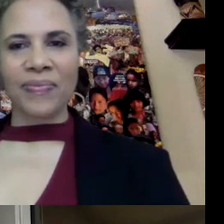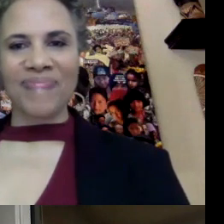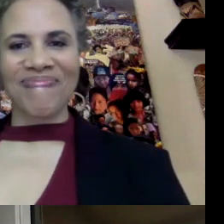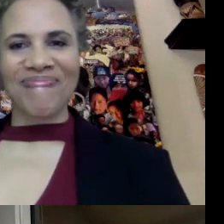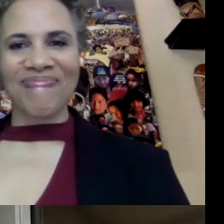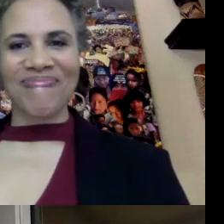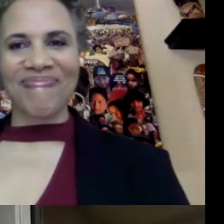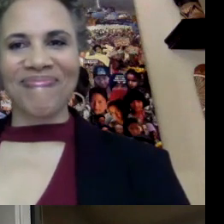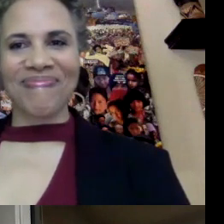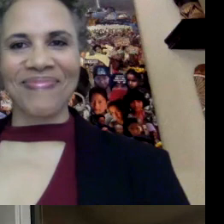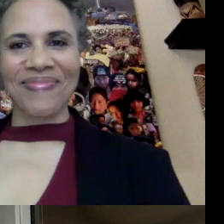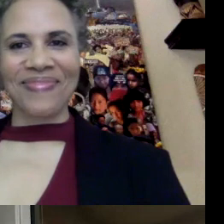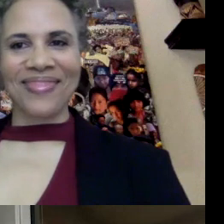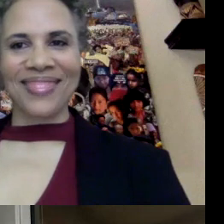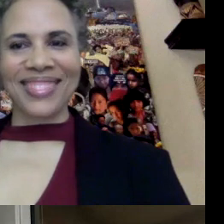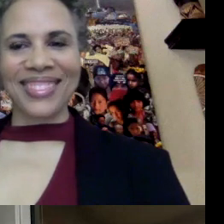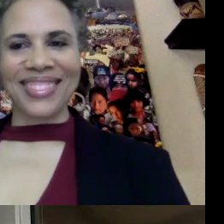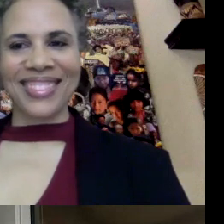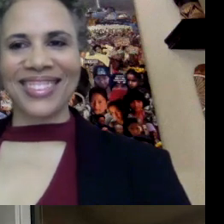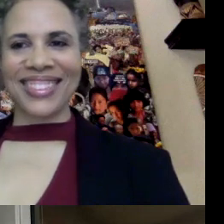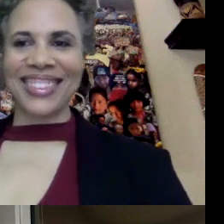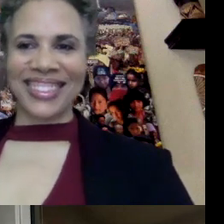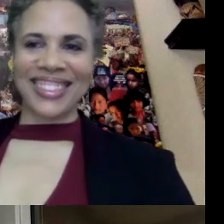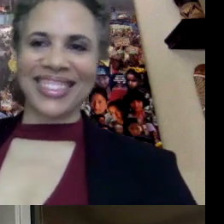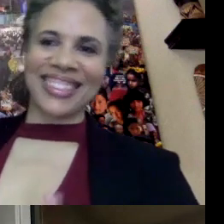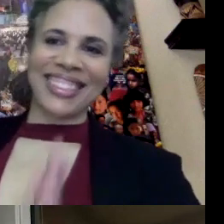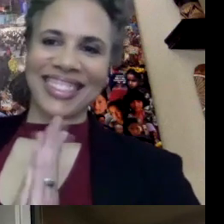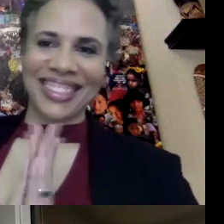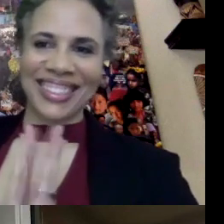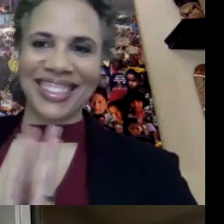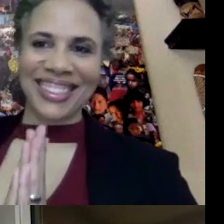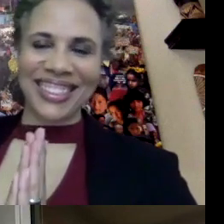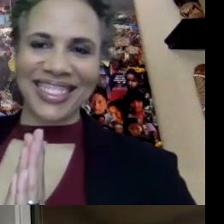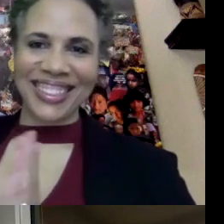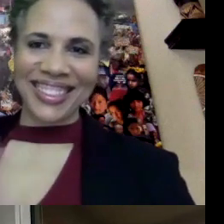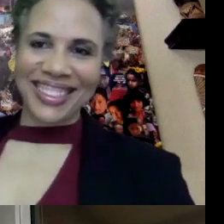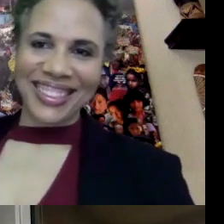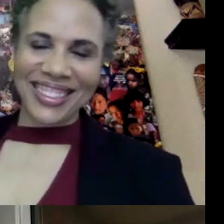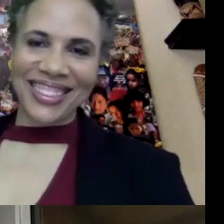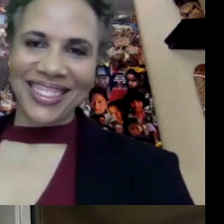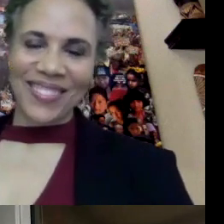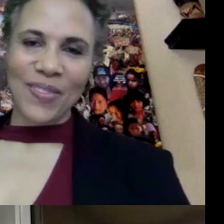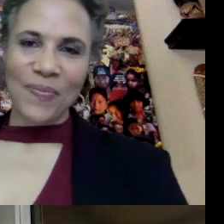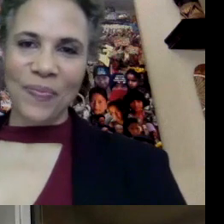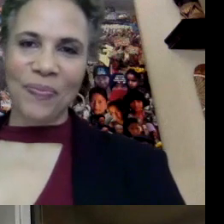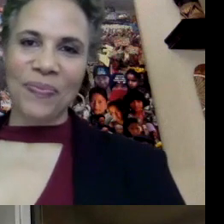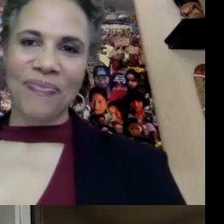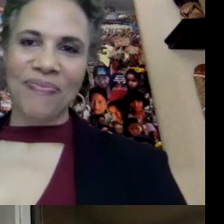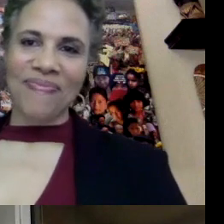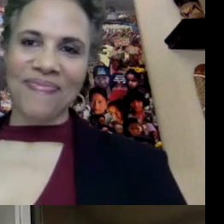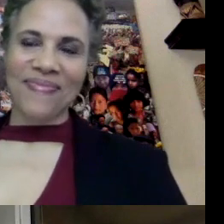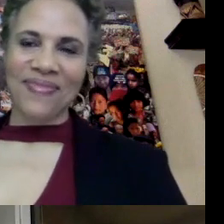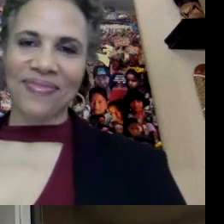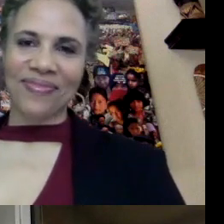Moshman. Wow, hi everyone. That was quite an introduction. I feel very humbled and honored by that, so thank you,